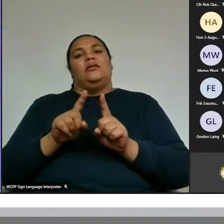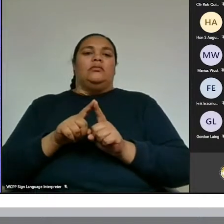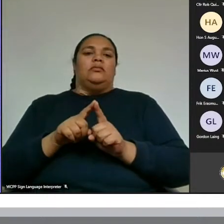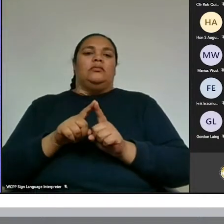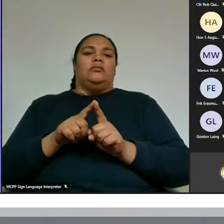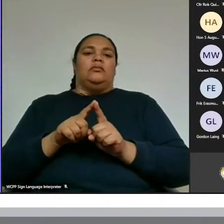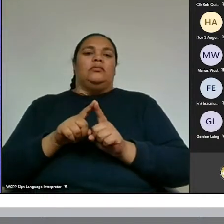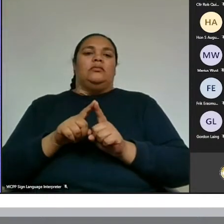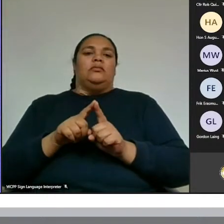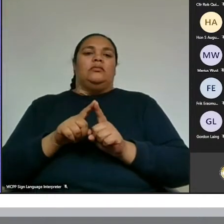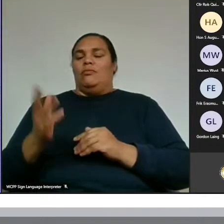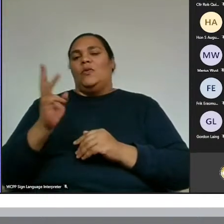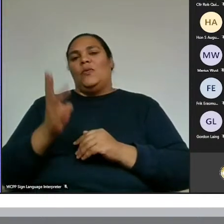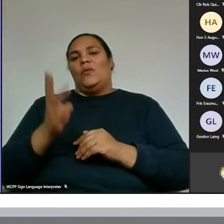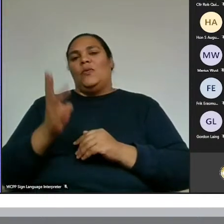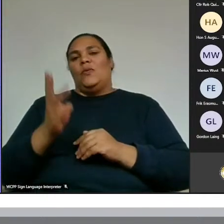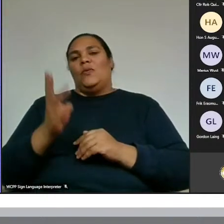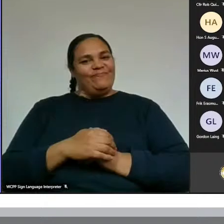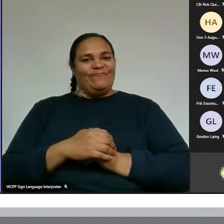we will take it from there.